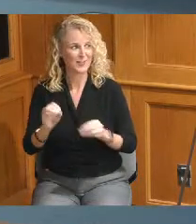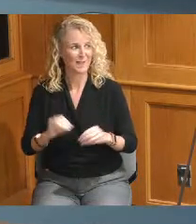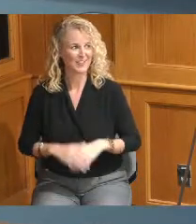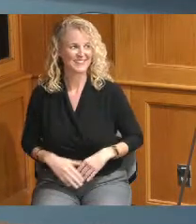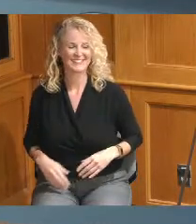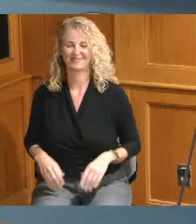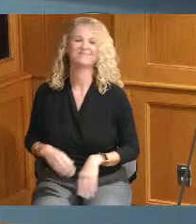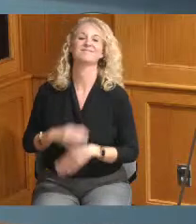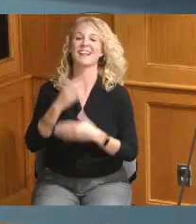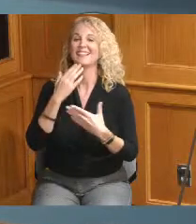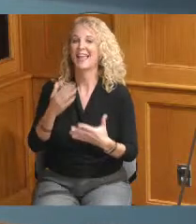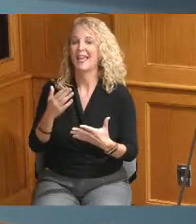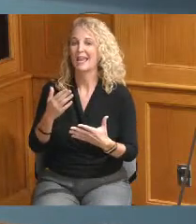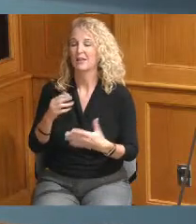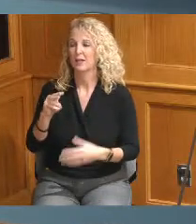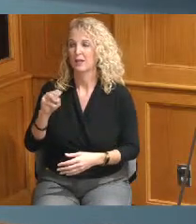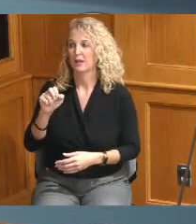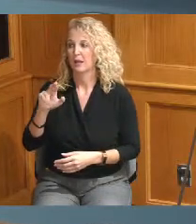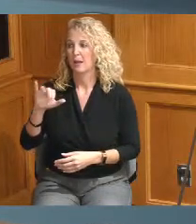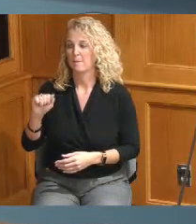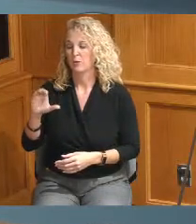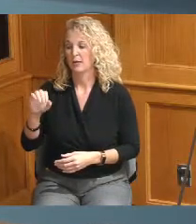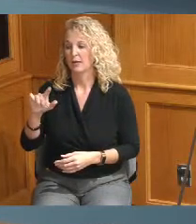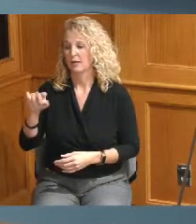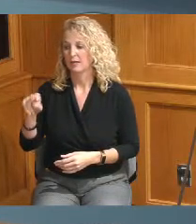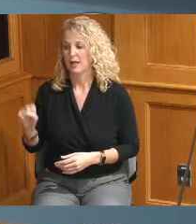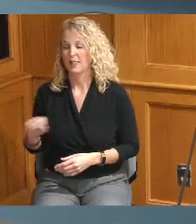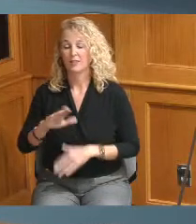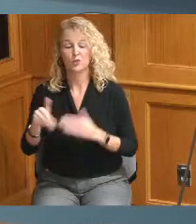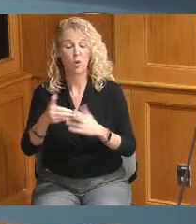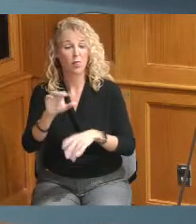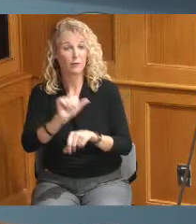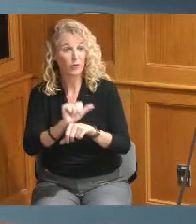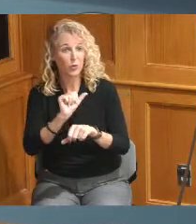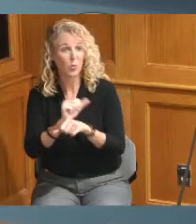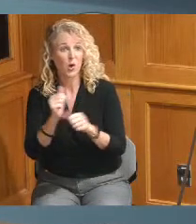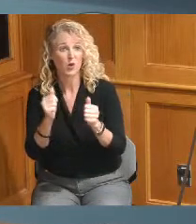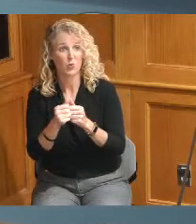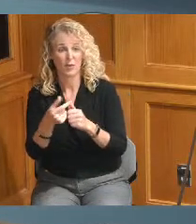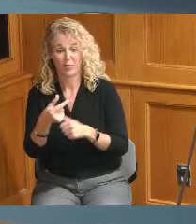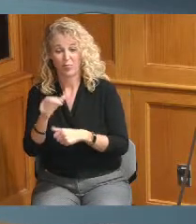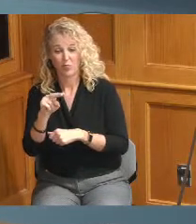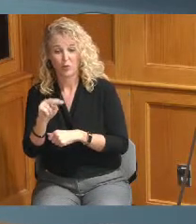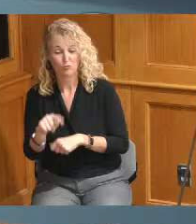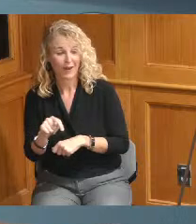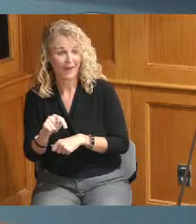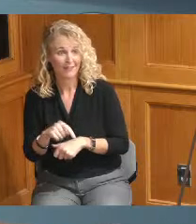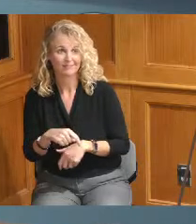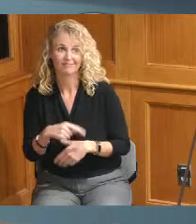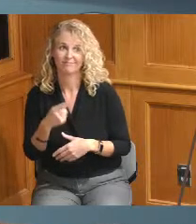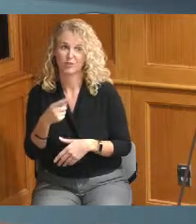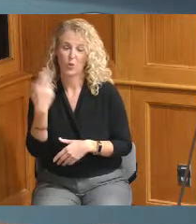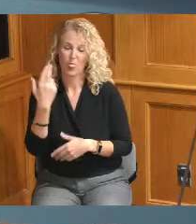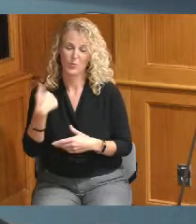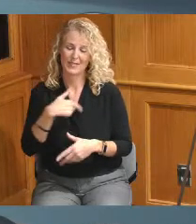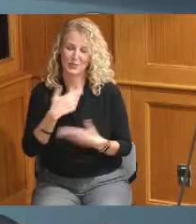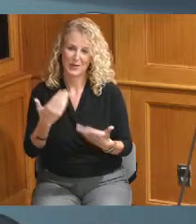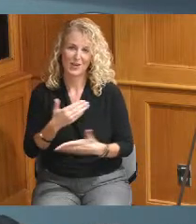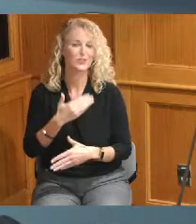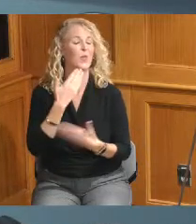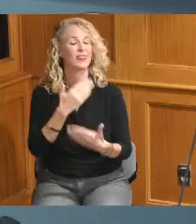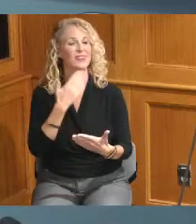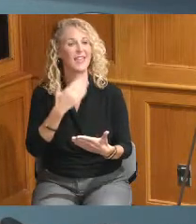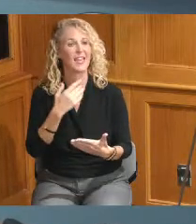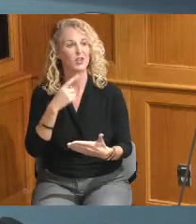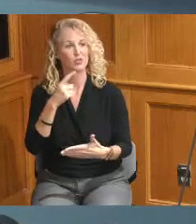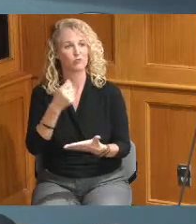want to recognize that Maria Collins is here. Thank you for all the work that you've done on the items that are in front of us today. You're the reason we're here, so thank you for